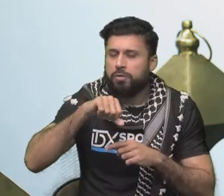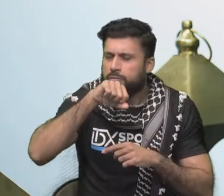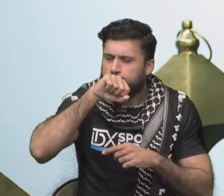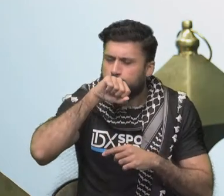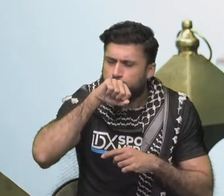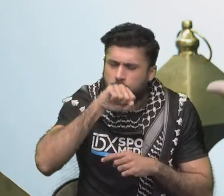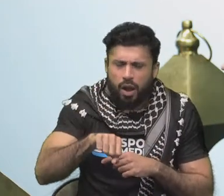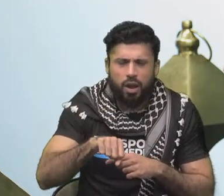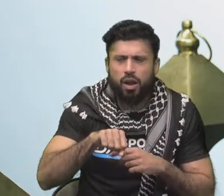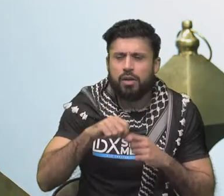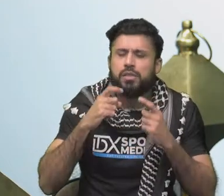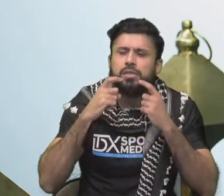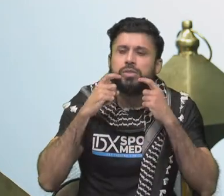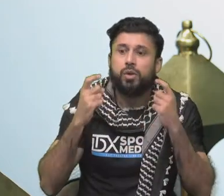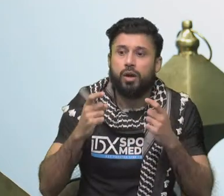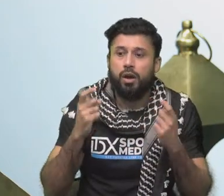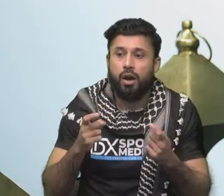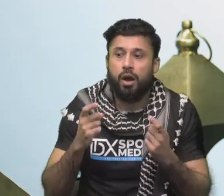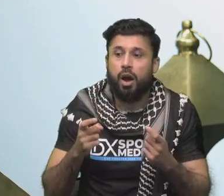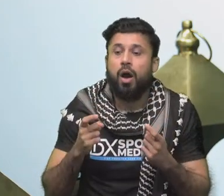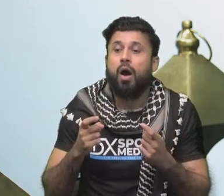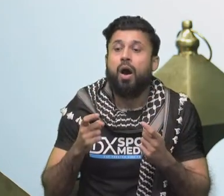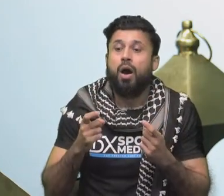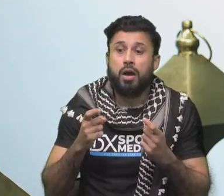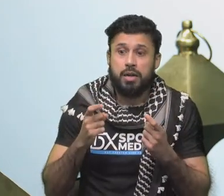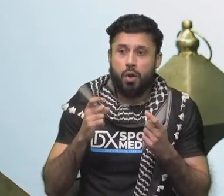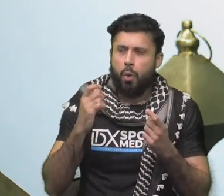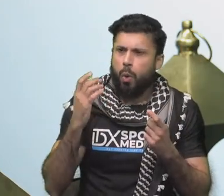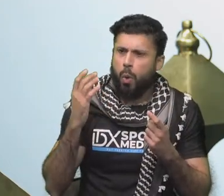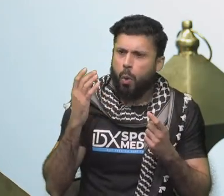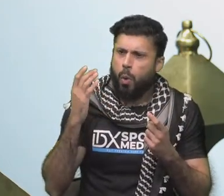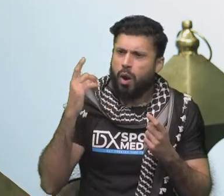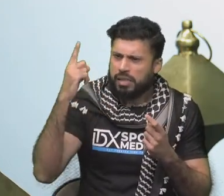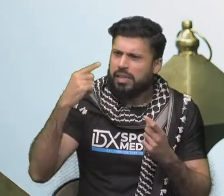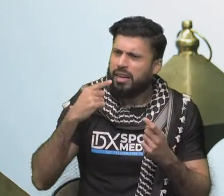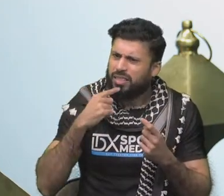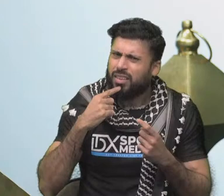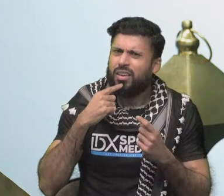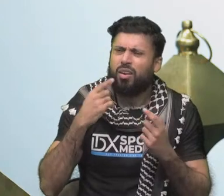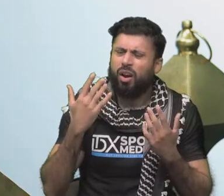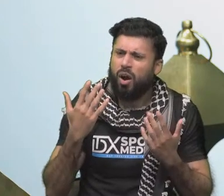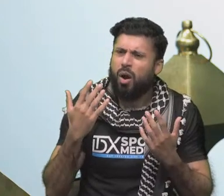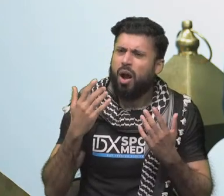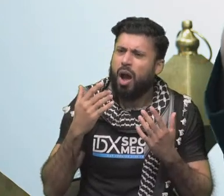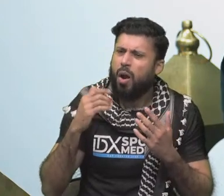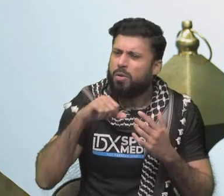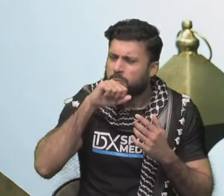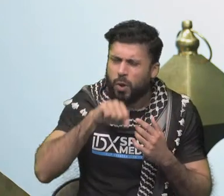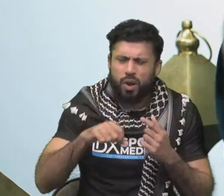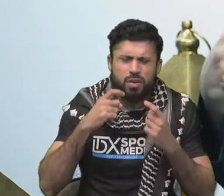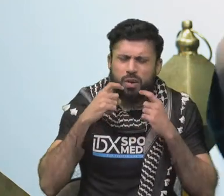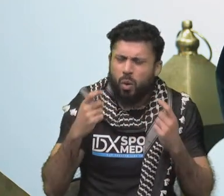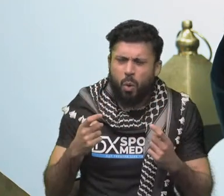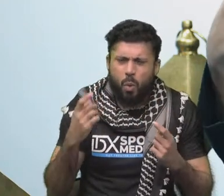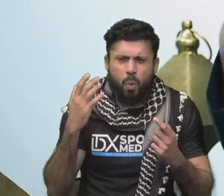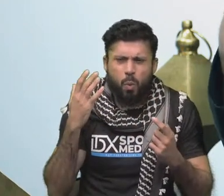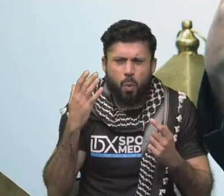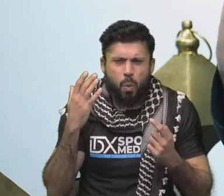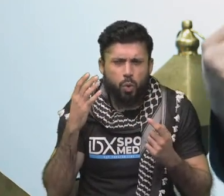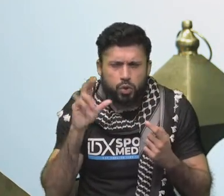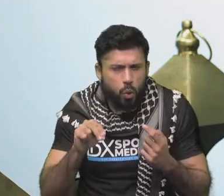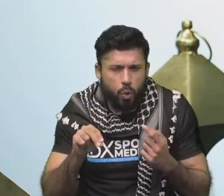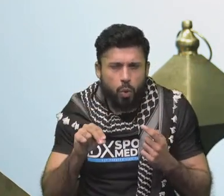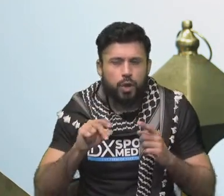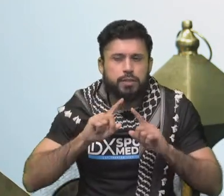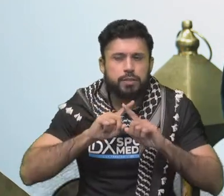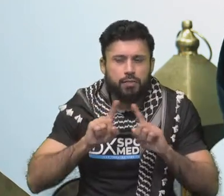repenting because we're all sinners. Allah loves the repenter. Allah loves the repentance. But that is a paradigm shift that we